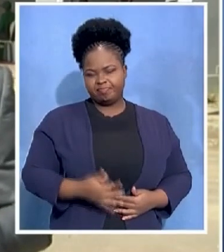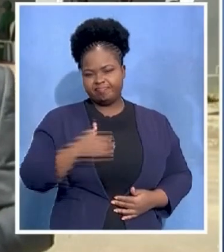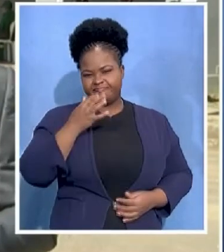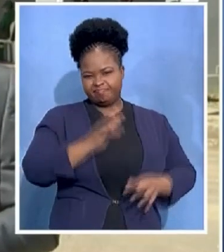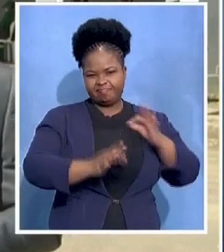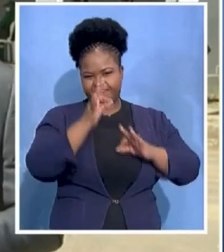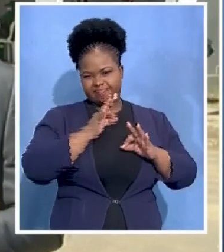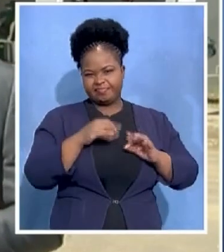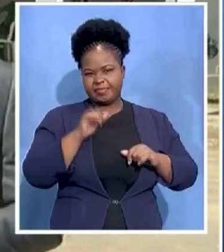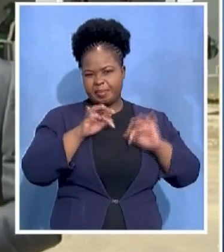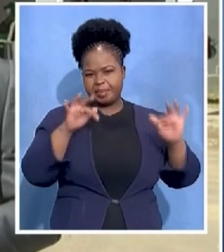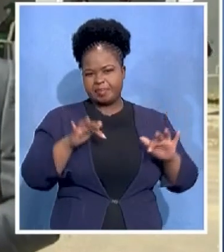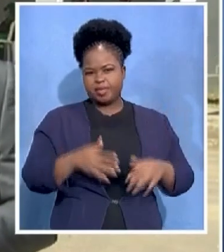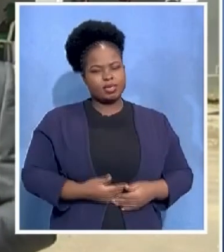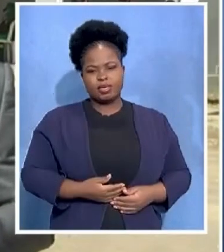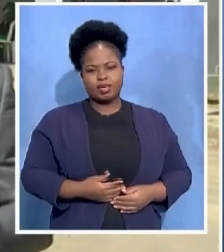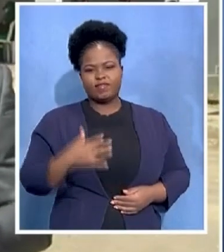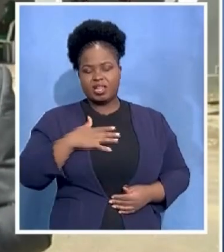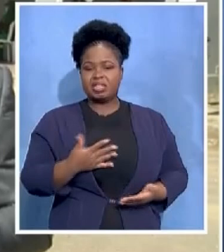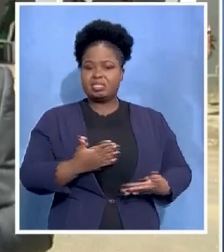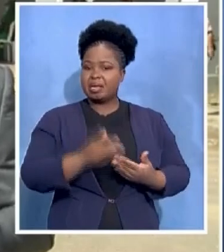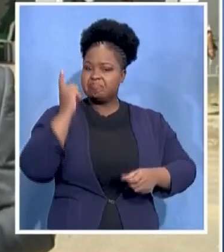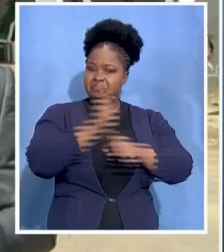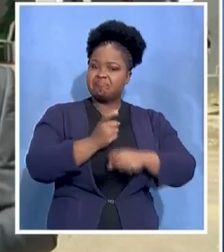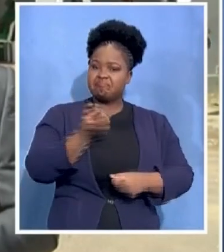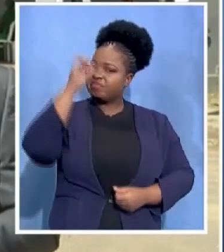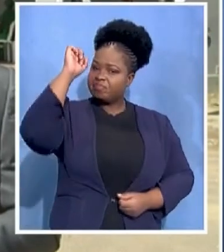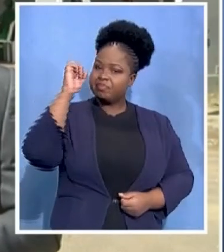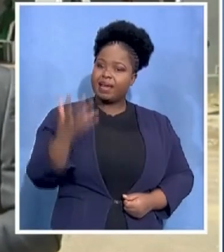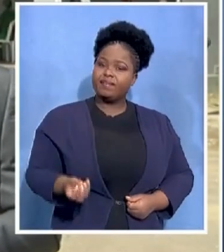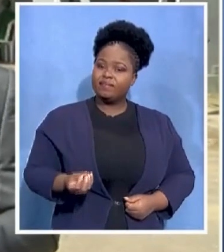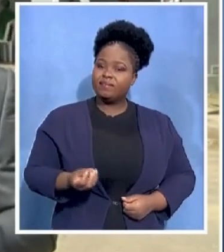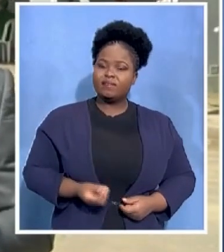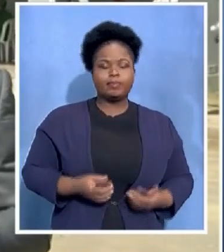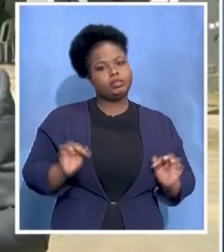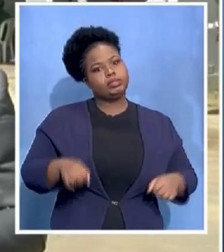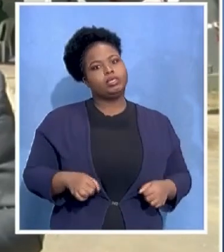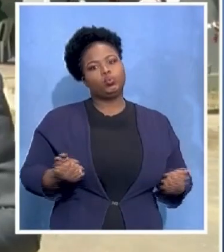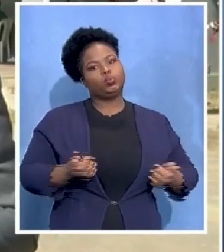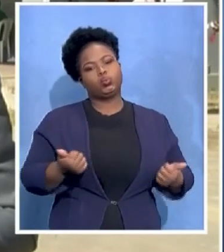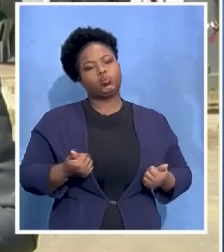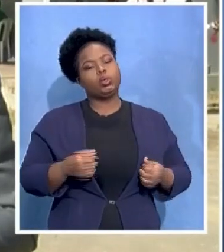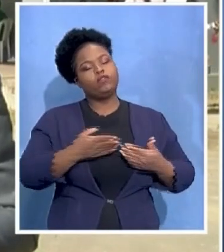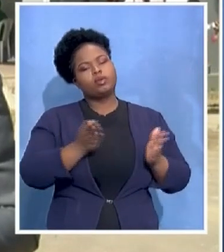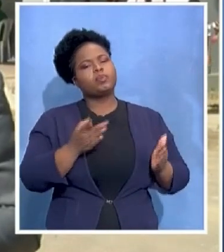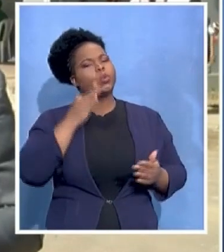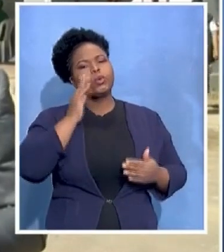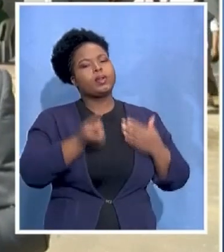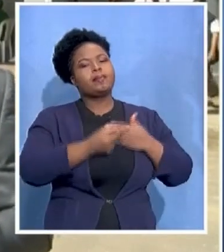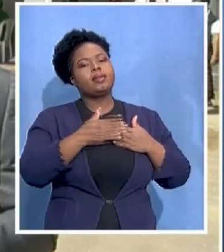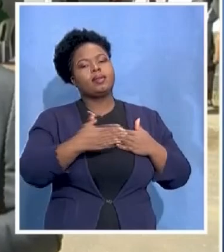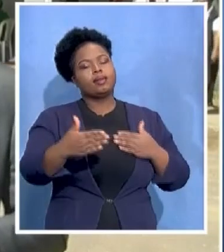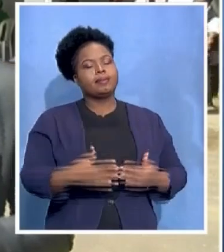apprehension with regards to these vaccines when it is eventually rolled out to the general public. What's the temperature of views on the ground?